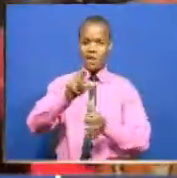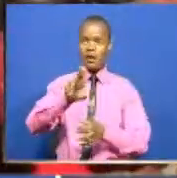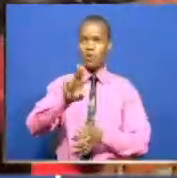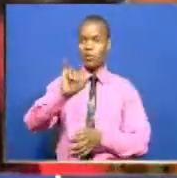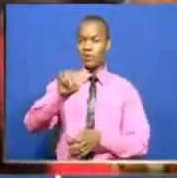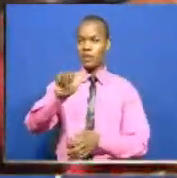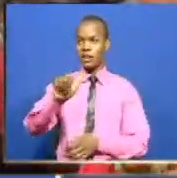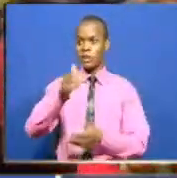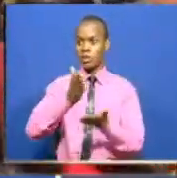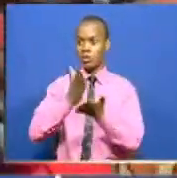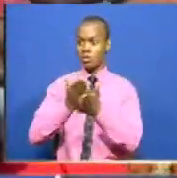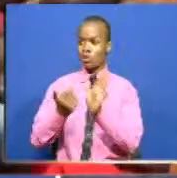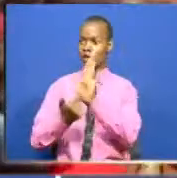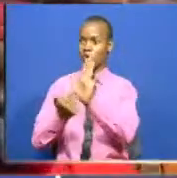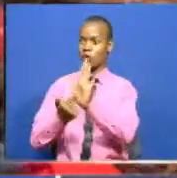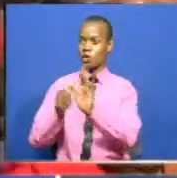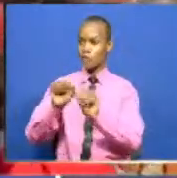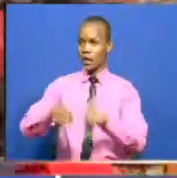evident.